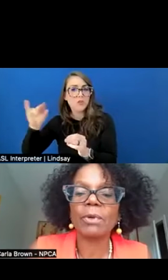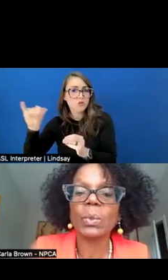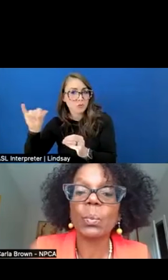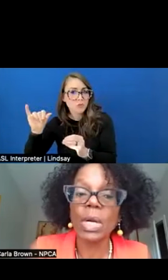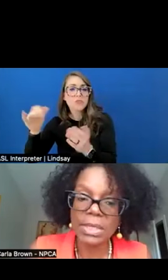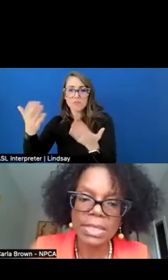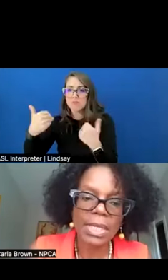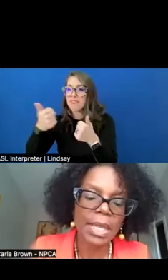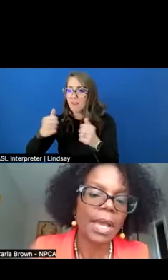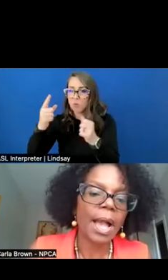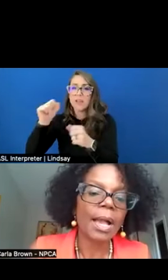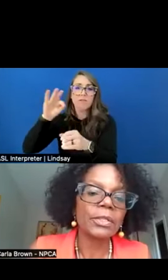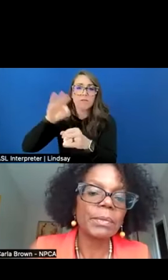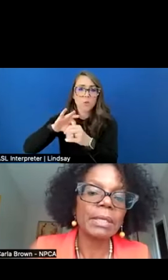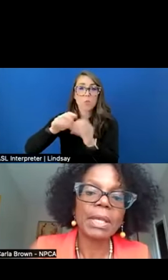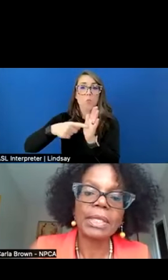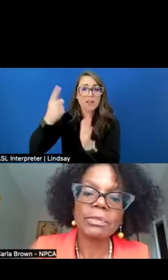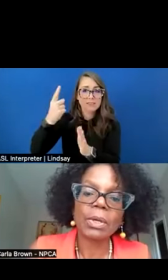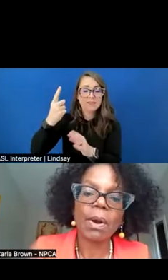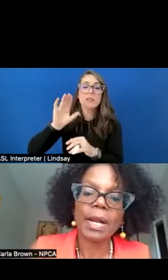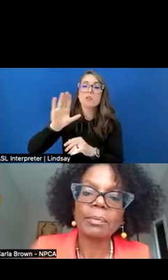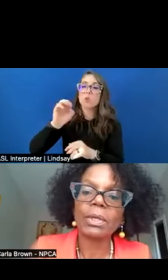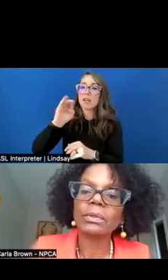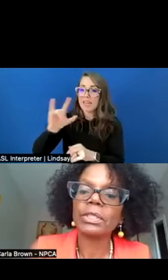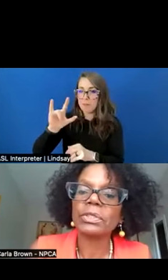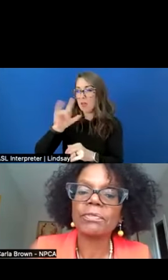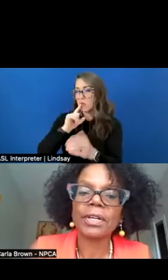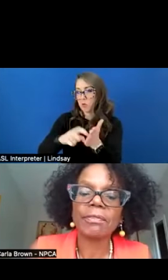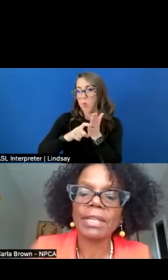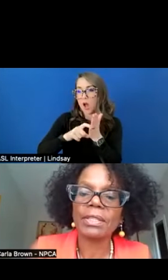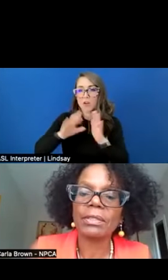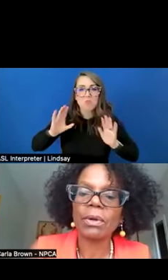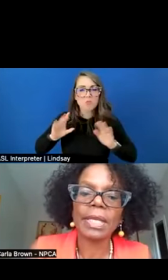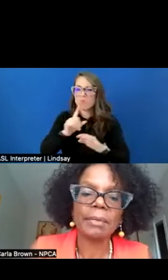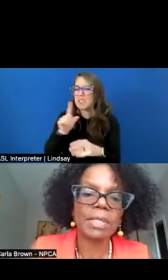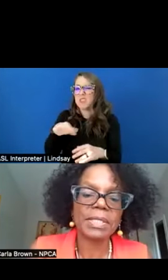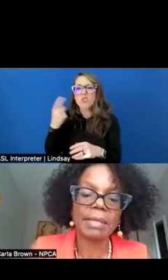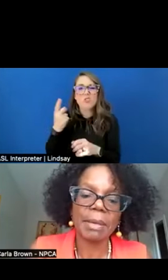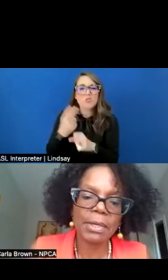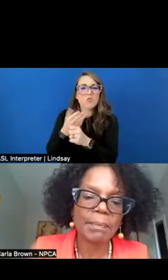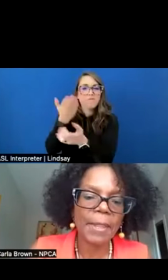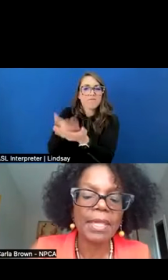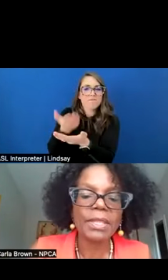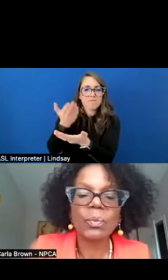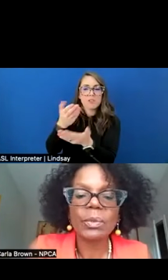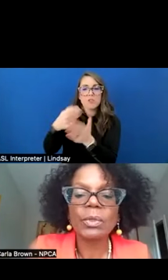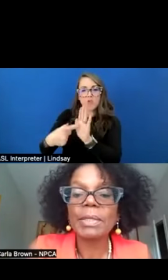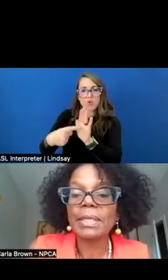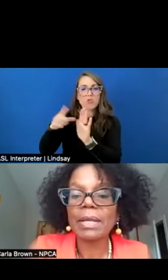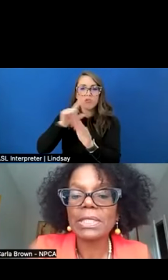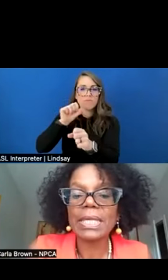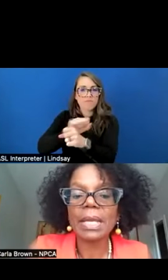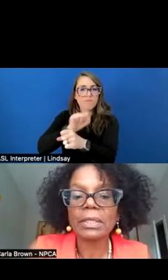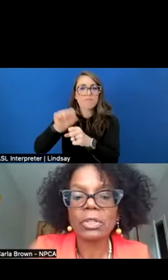can vote once. Your email is required, but only used to verify that you are an NPCA member. The winner will